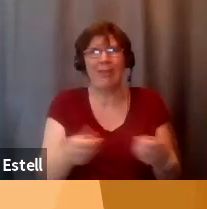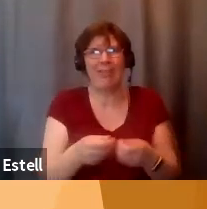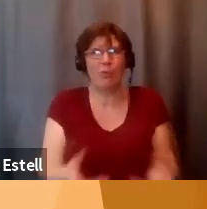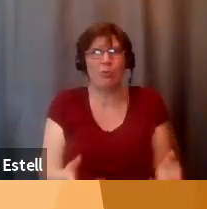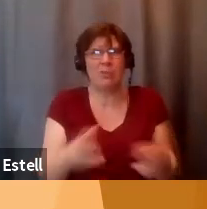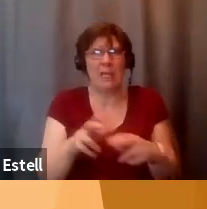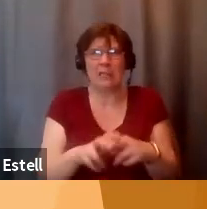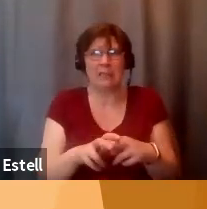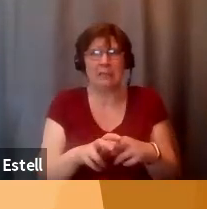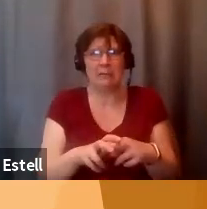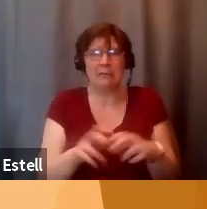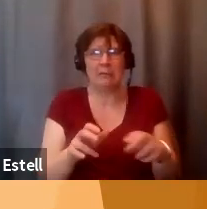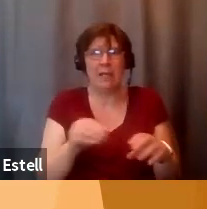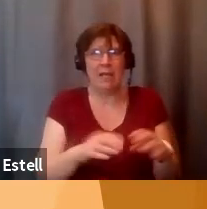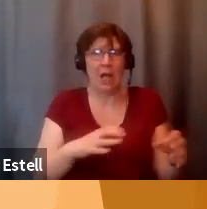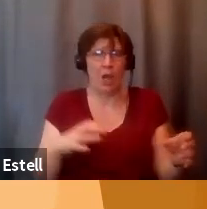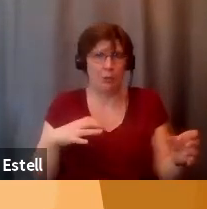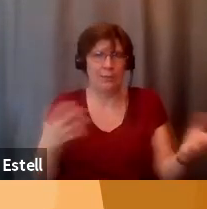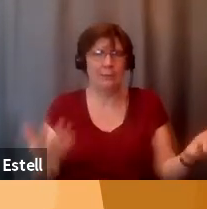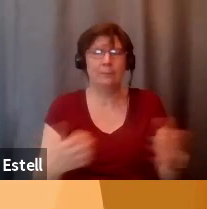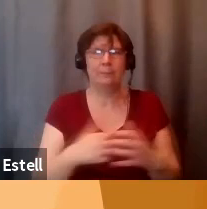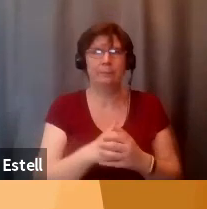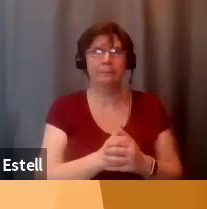Congress. Go ahead, next slide.